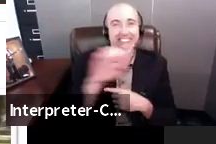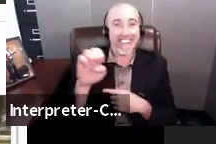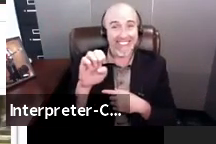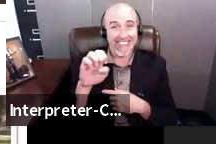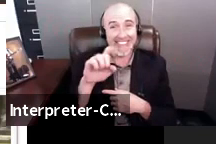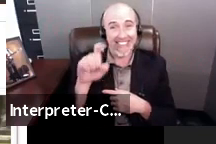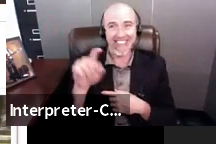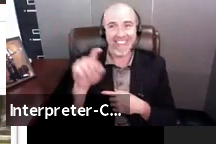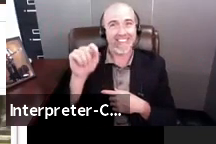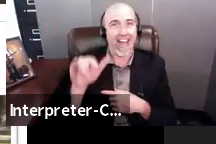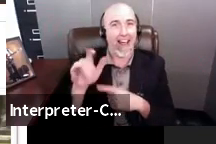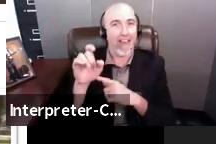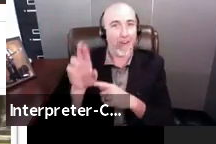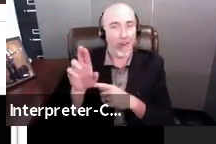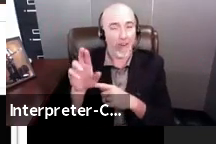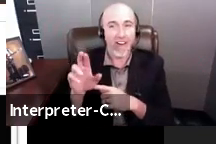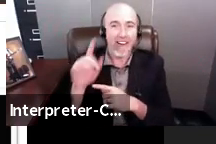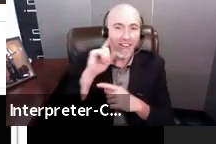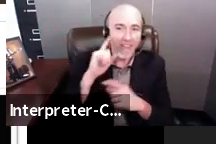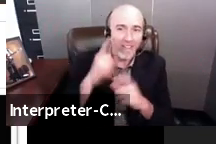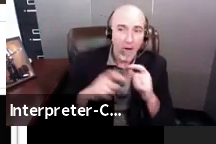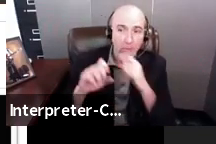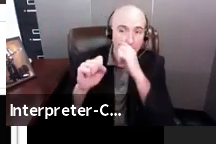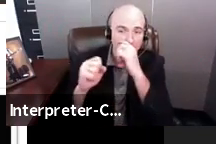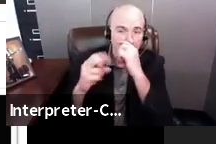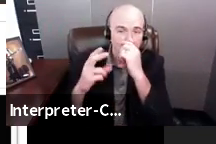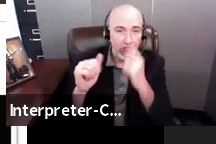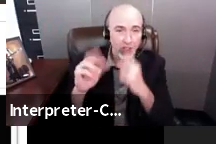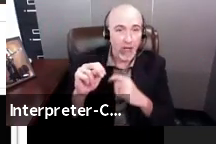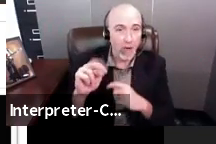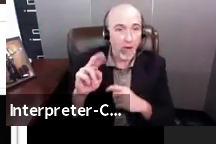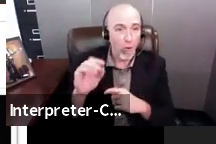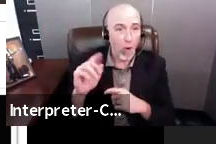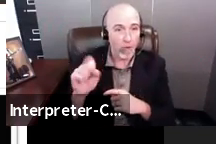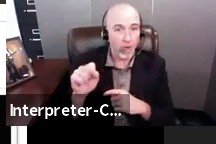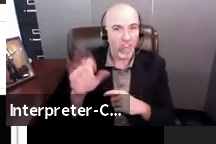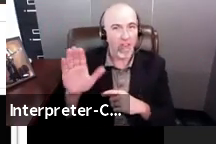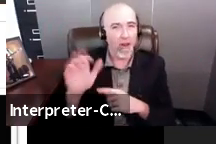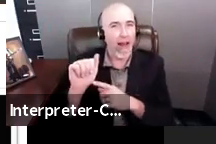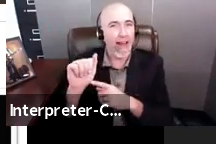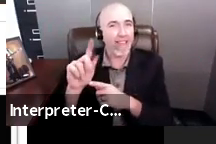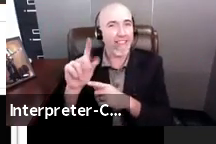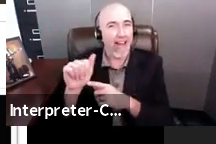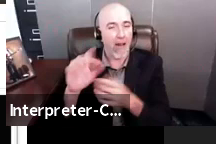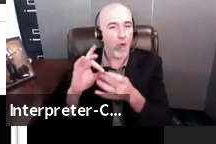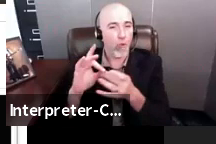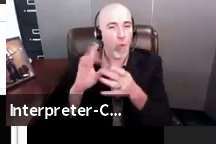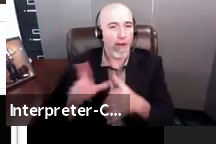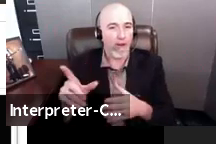Tyler, and hear from Sharon Roberts, the city's ADA coordinator.